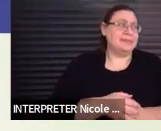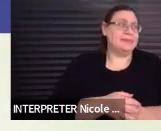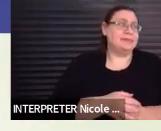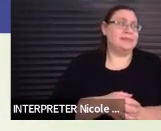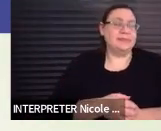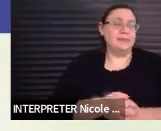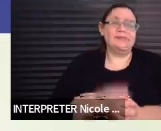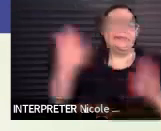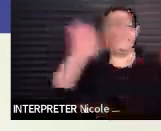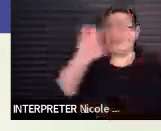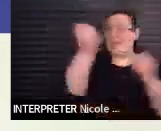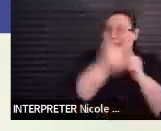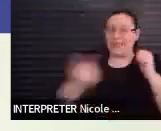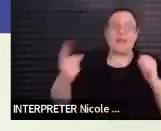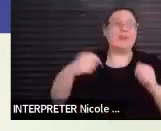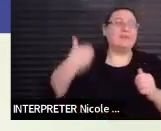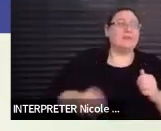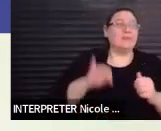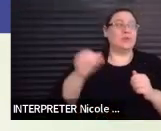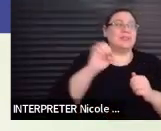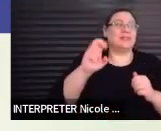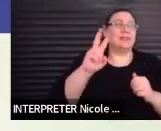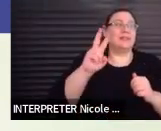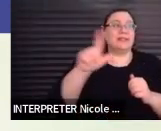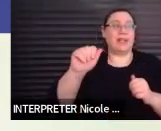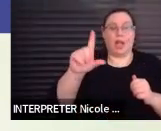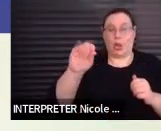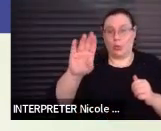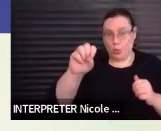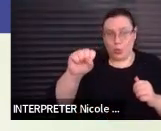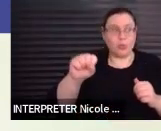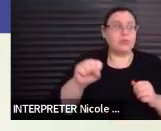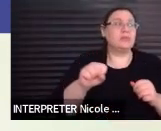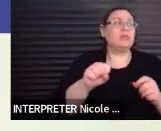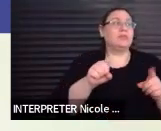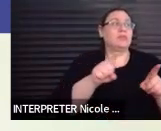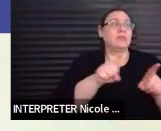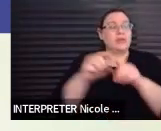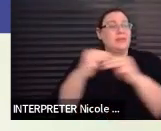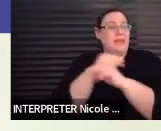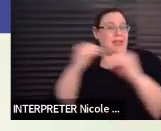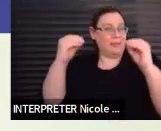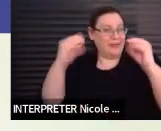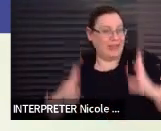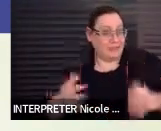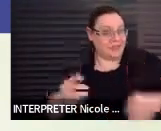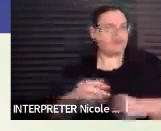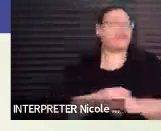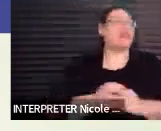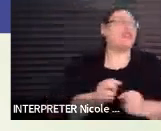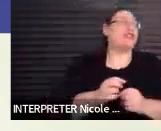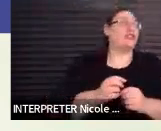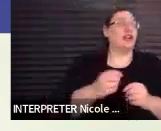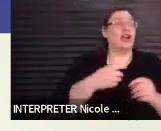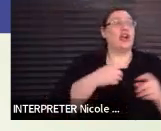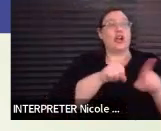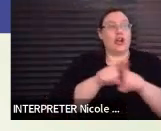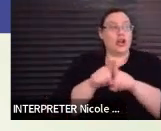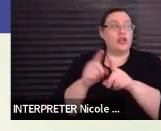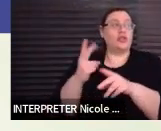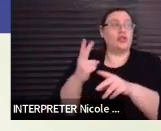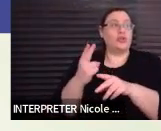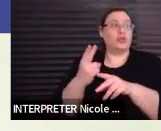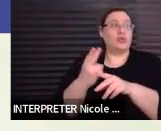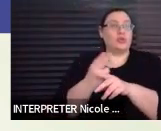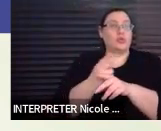Hello, everyone. My name is Jose Villalobos. I'm also a math professor, and I also use